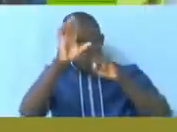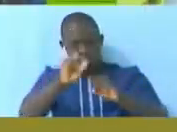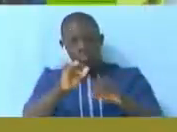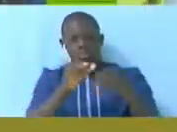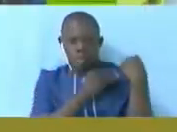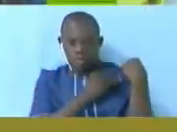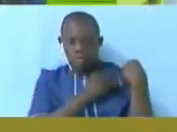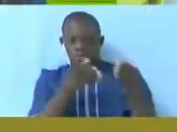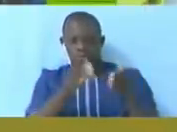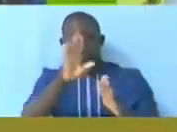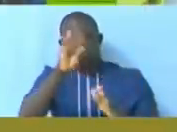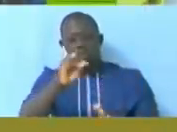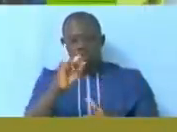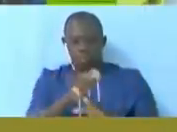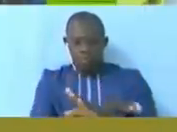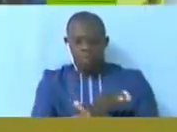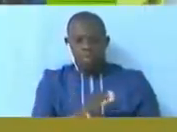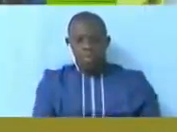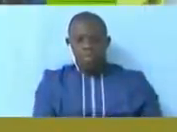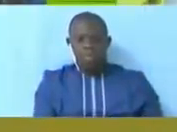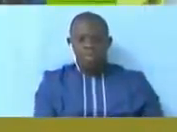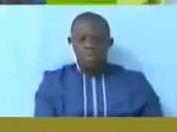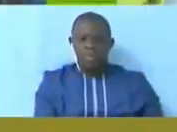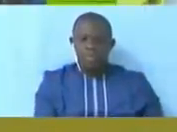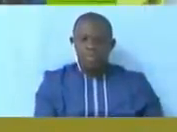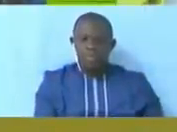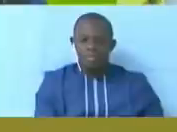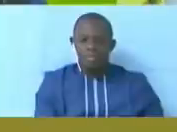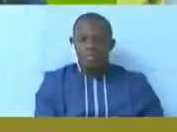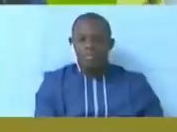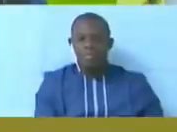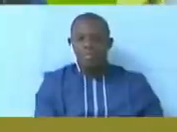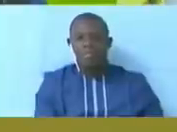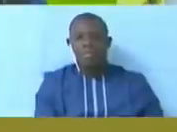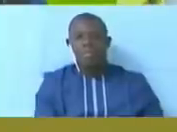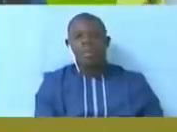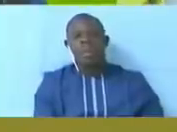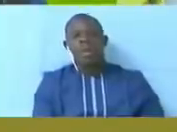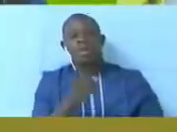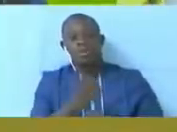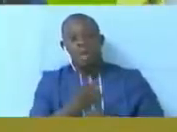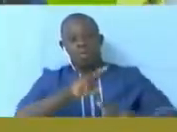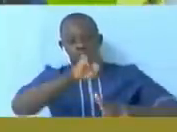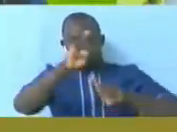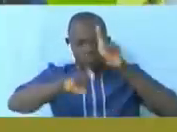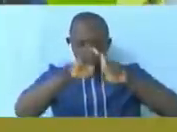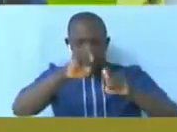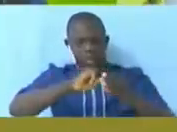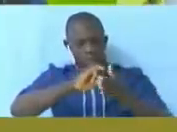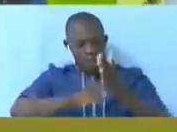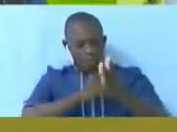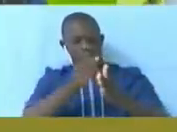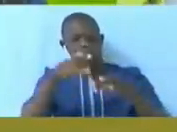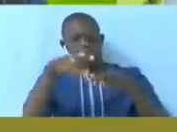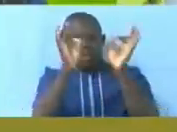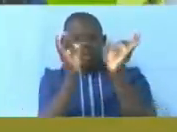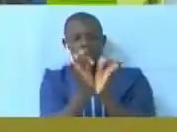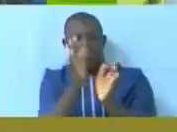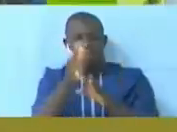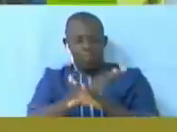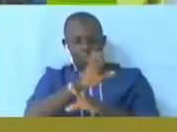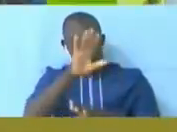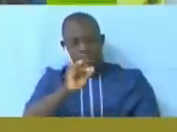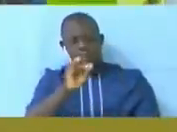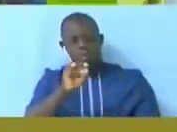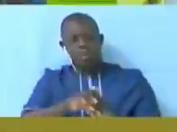Man sekunda na na simfa da nyata ko ajarta nyame. They set up a panel of investigators. Inata na alfa kafolo ne pour kela wo